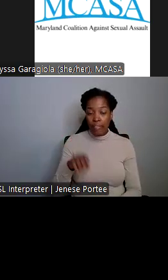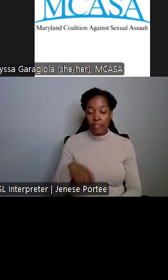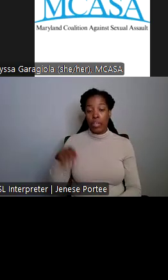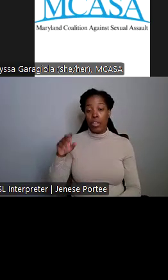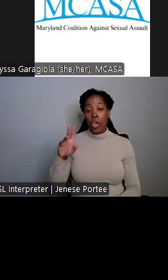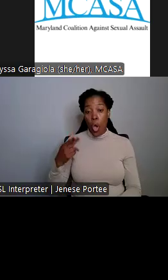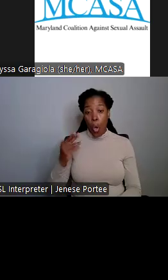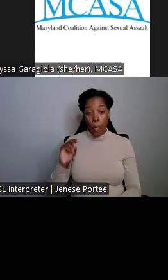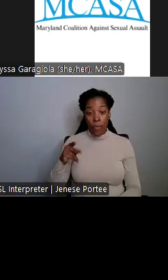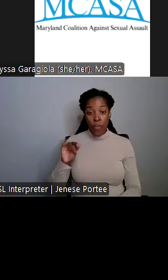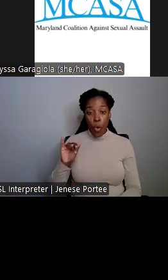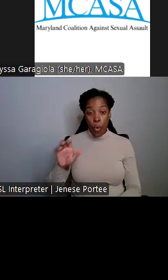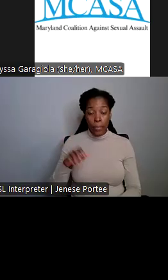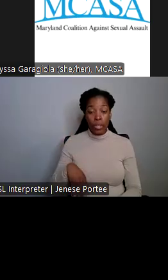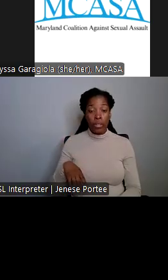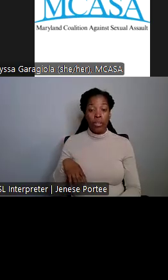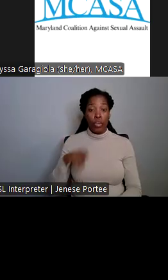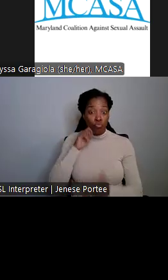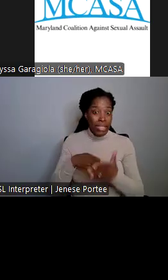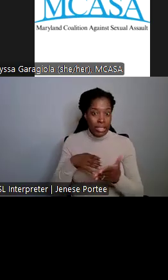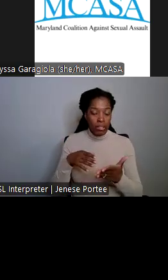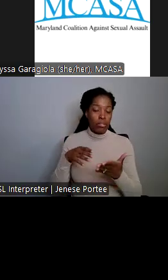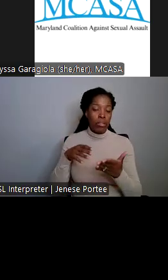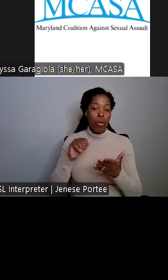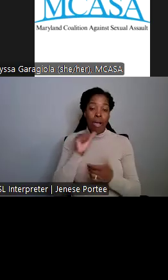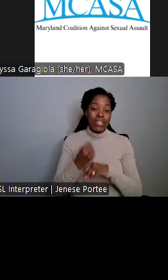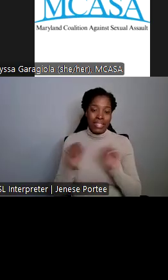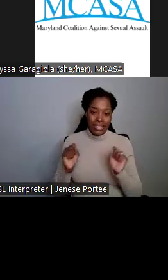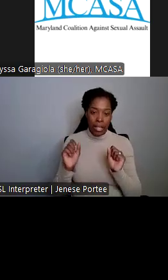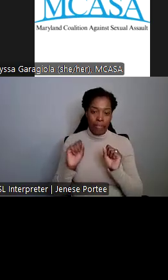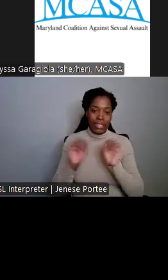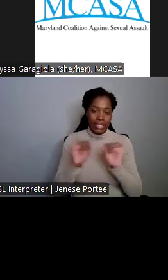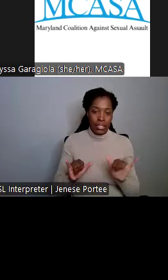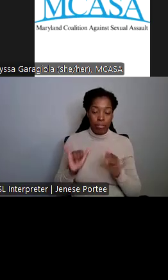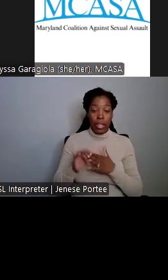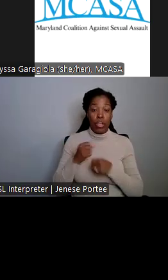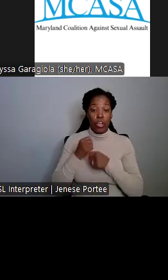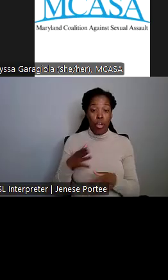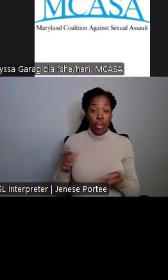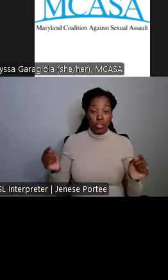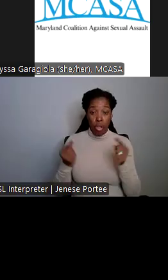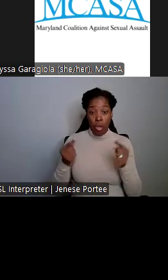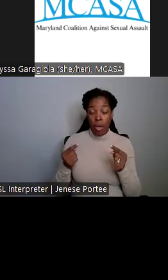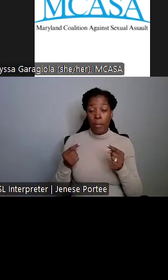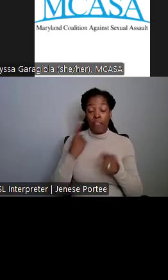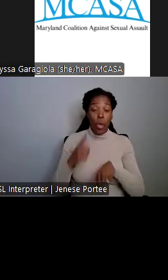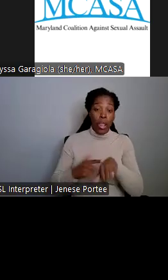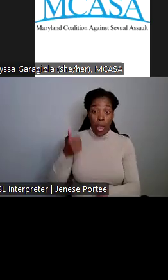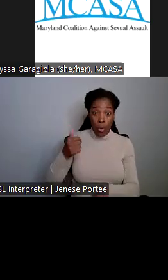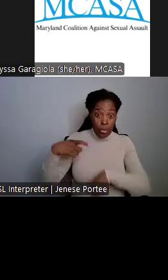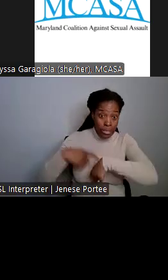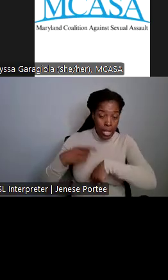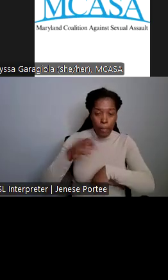systems that cause hardships, often on a longer timeline or a continuous basis.